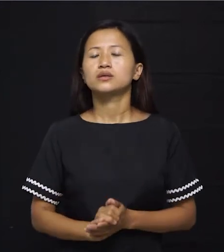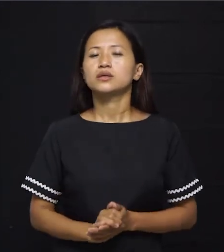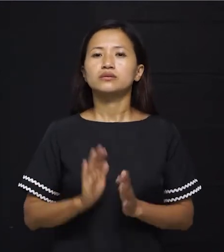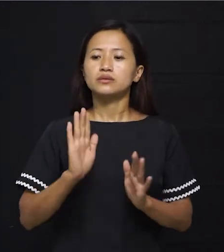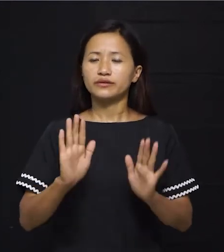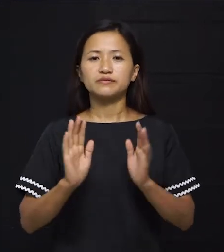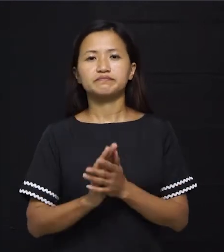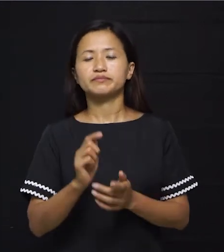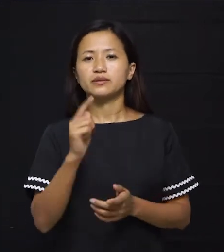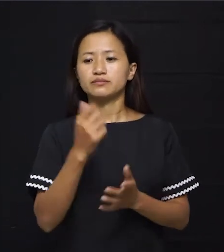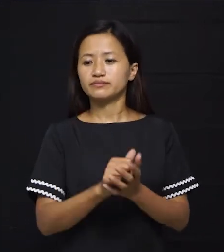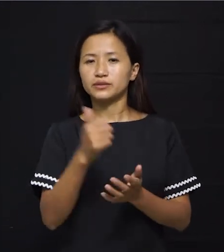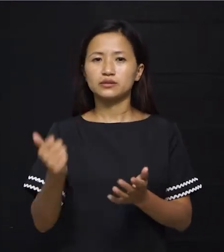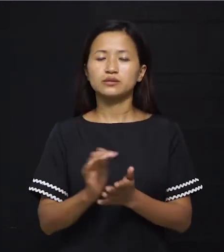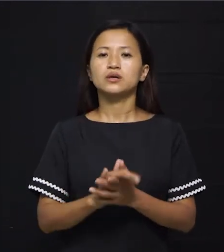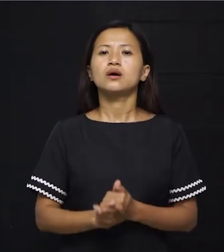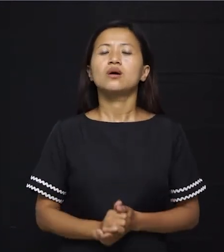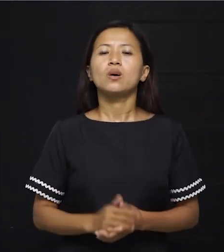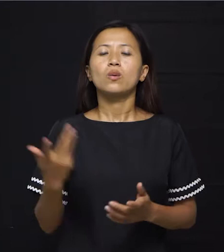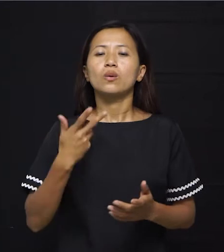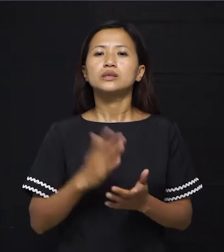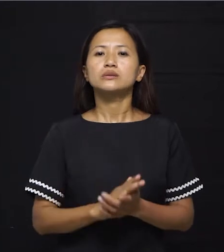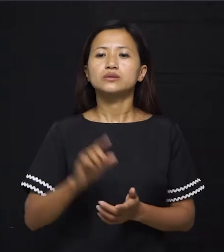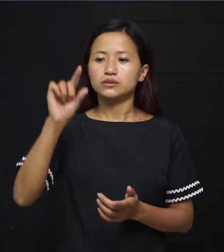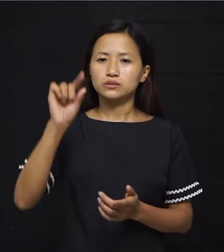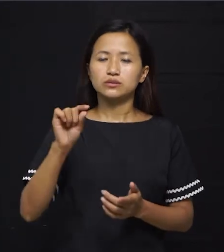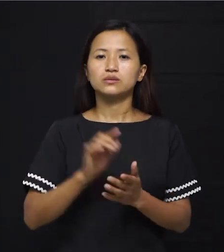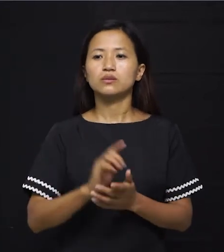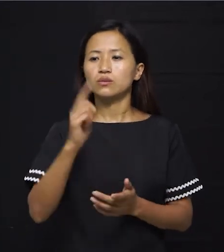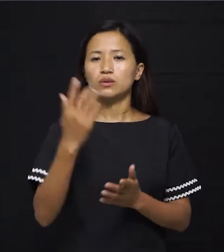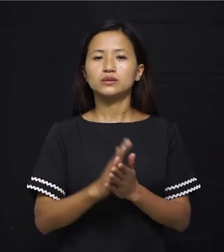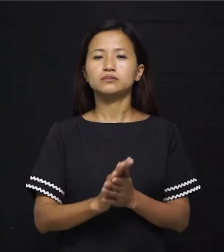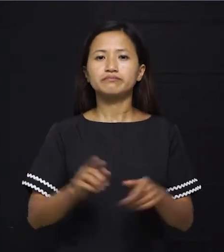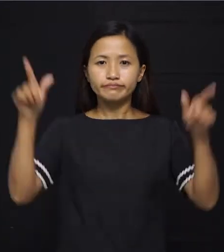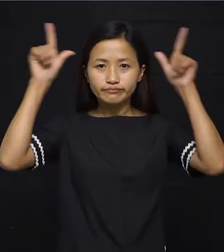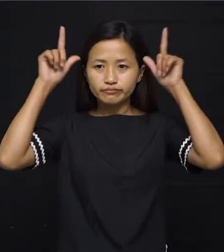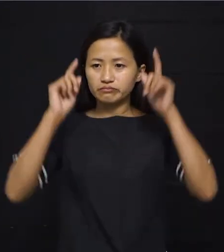bullock because they have to work in pairs. What will he do with one bullock